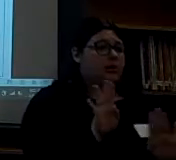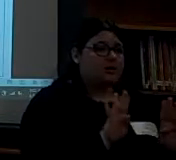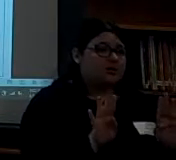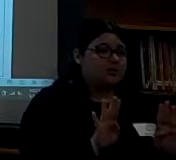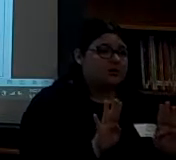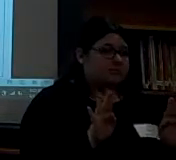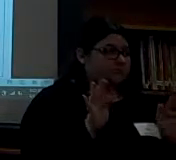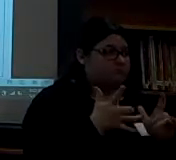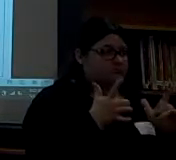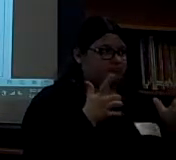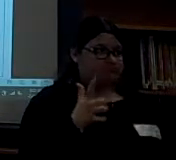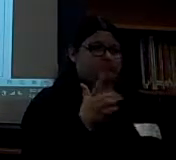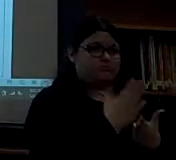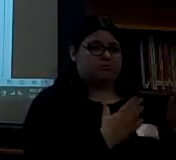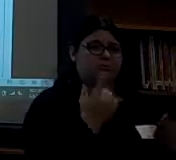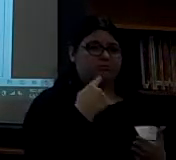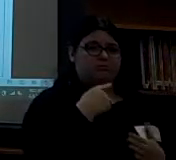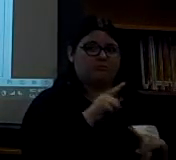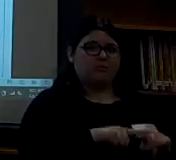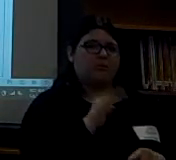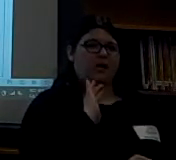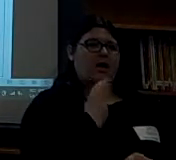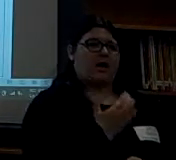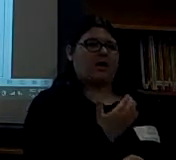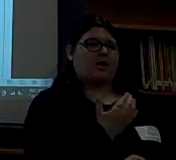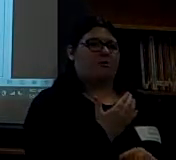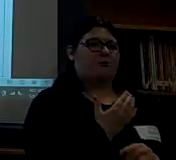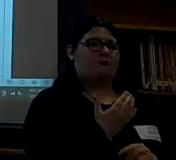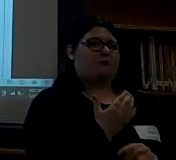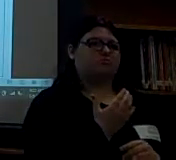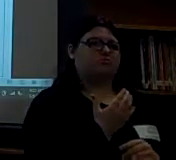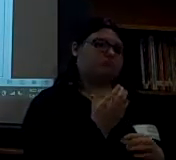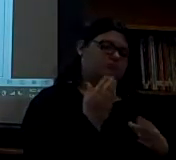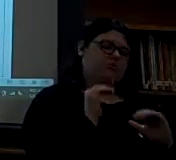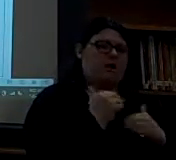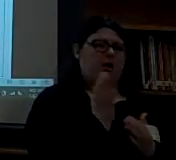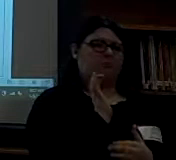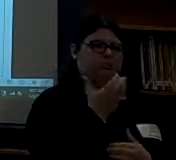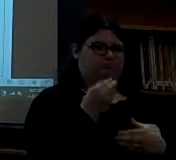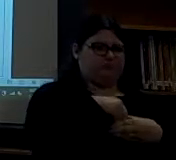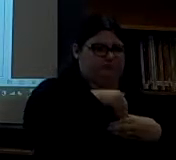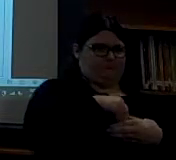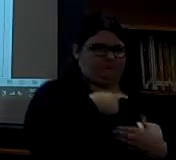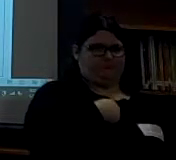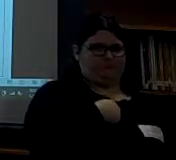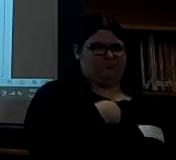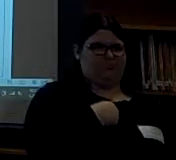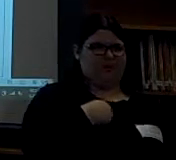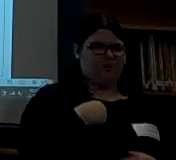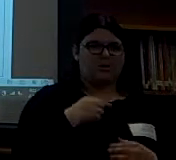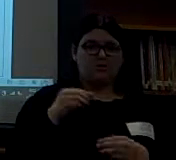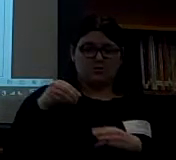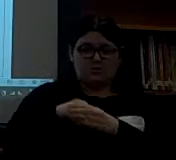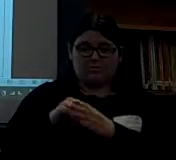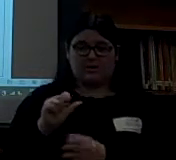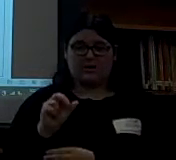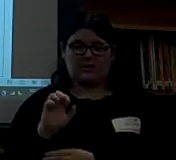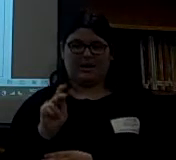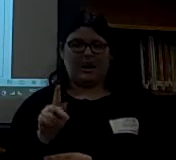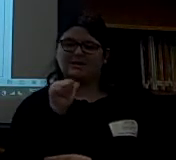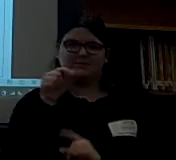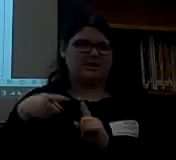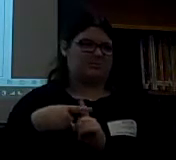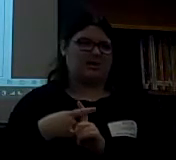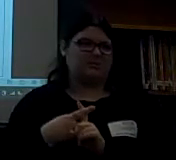in large part based on how we are doing inside. When human beings are in yuck, we do not behave positively. And there's actually